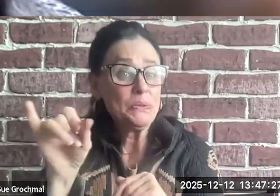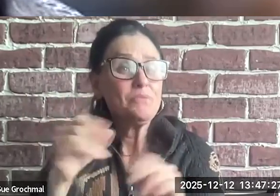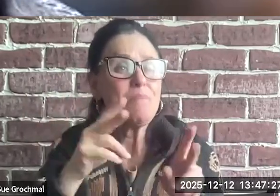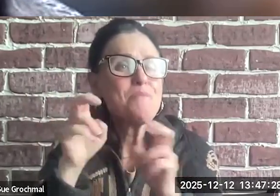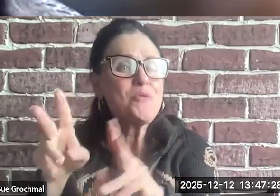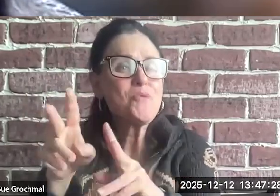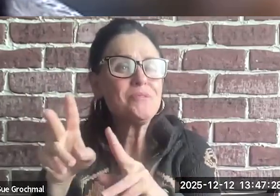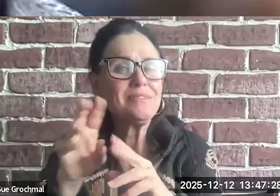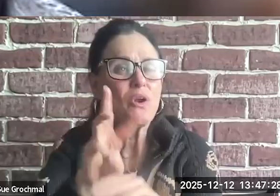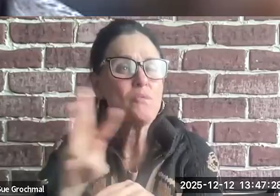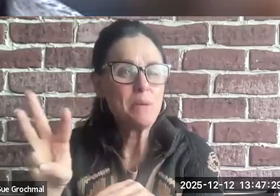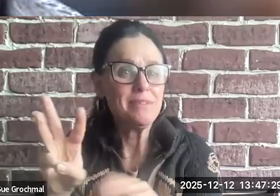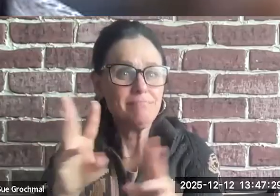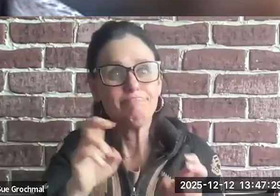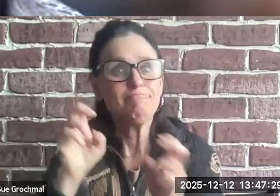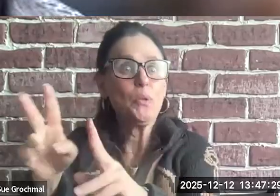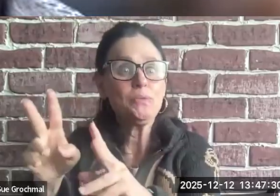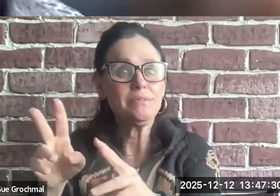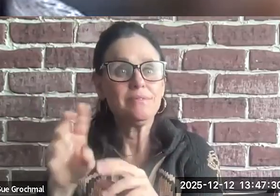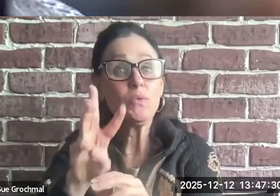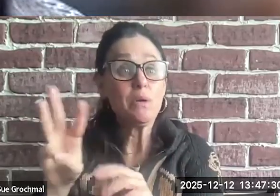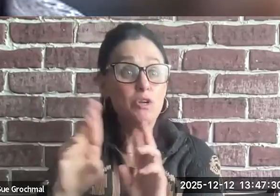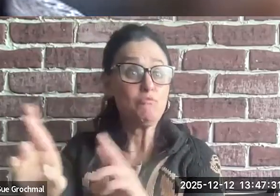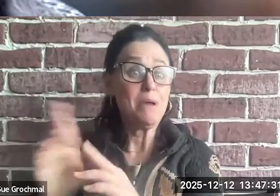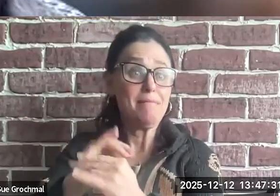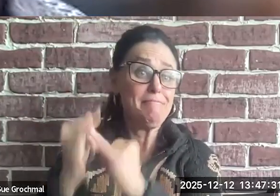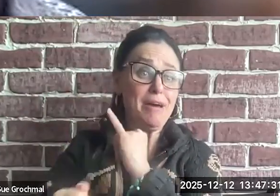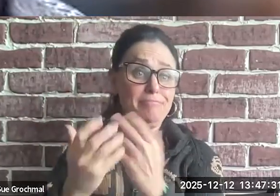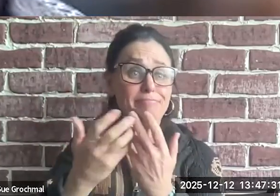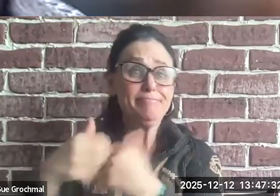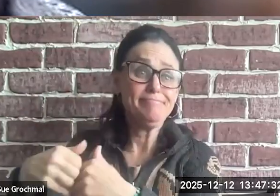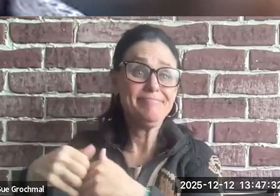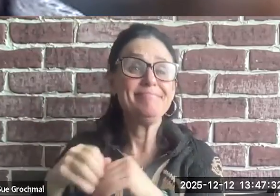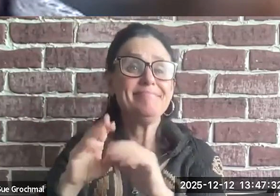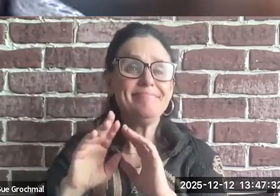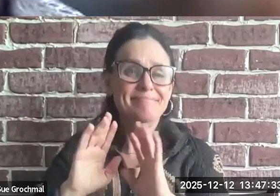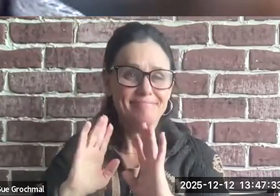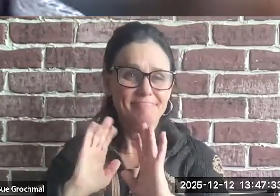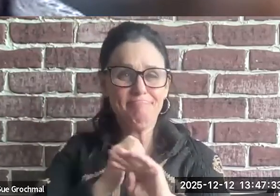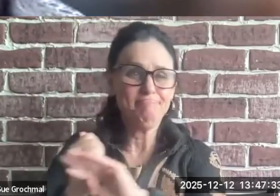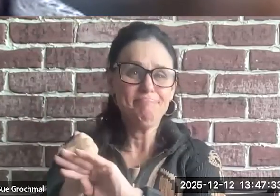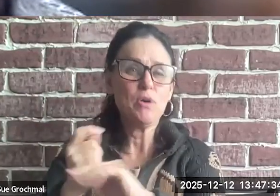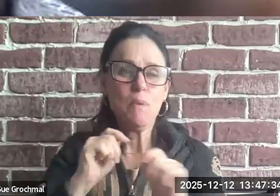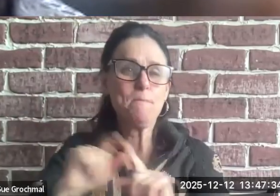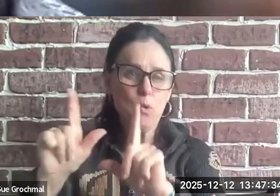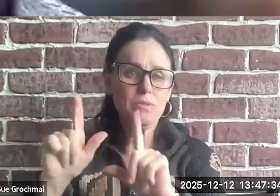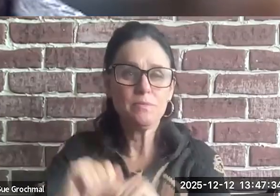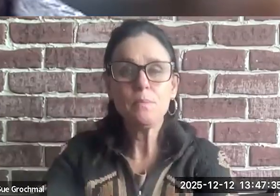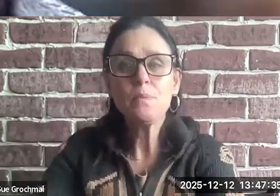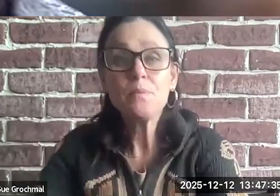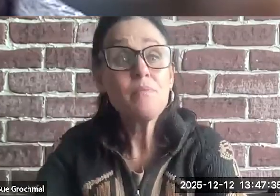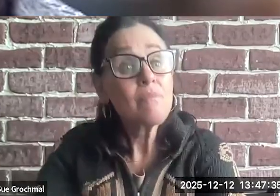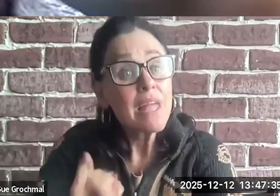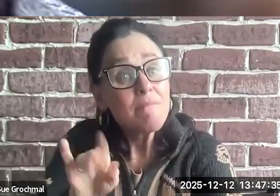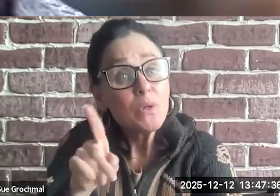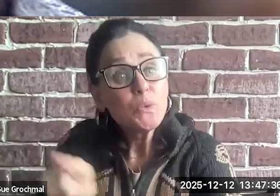recording on our website once our website's all finalized. But now I think we have some time if anyone else wants